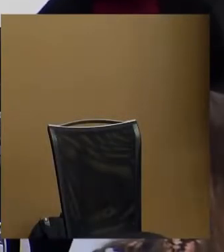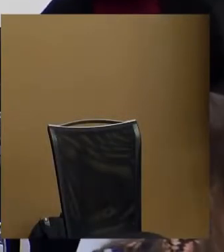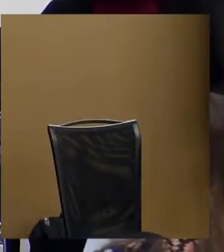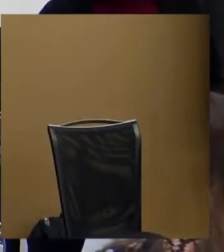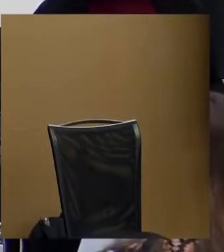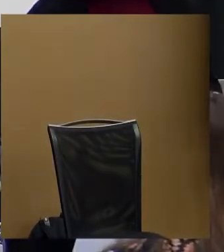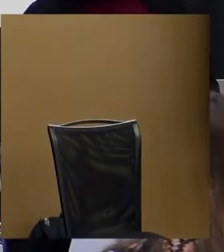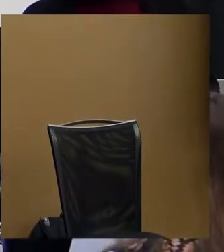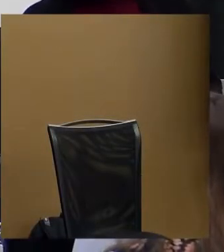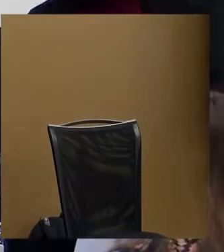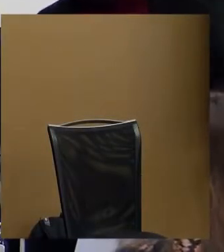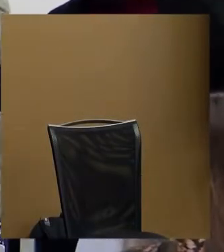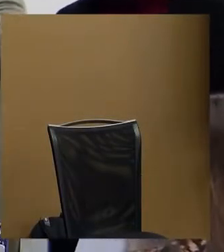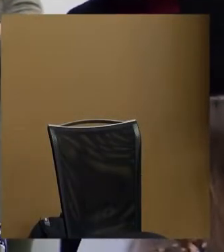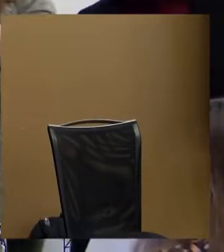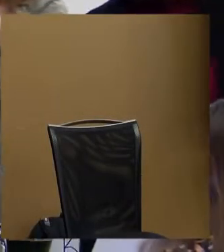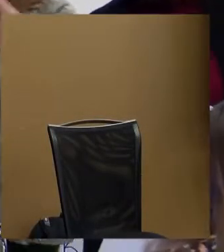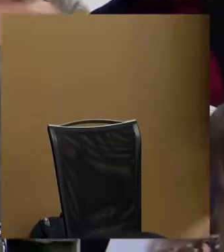Okay,